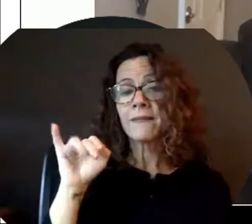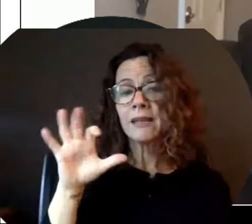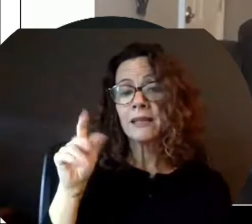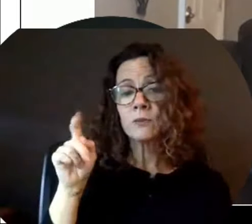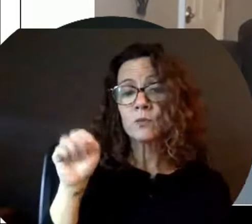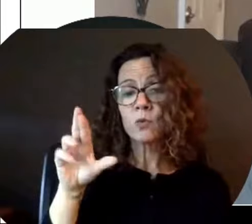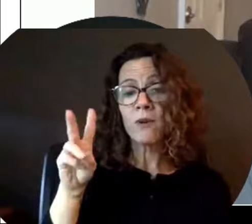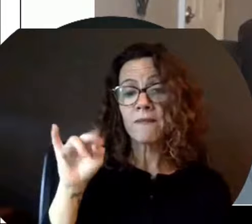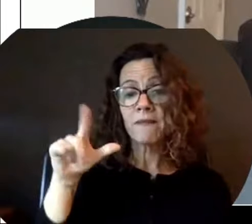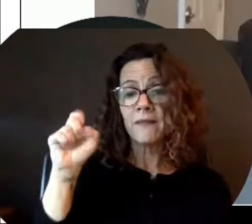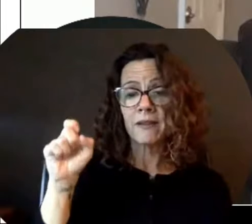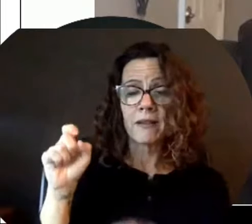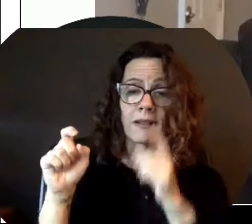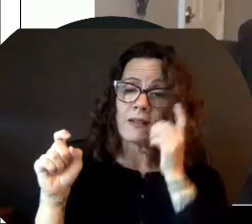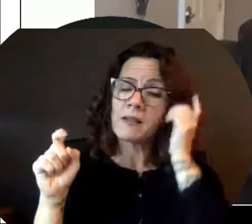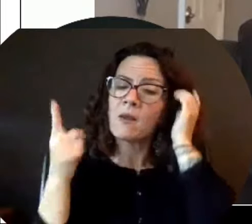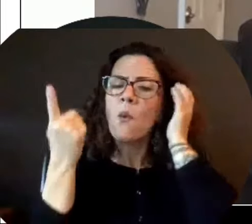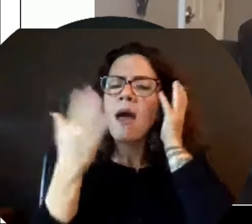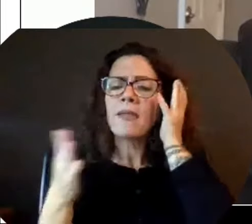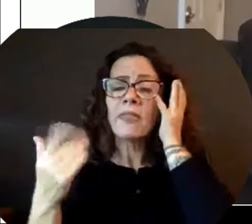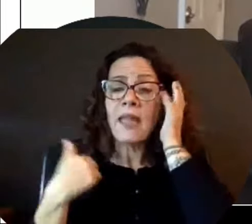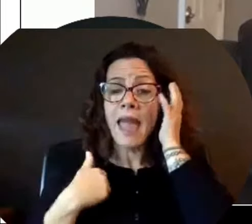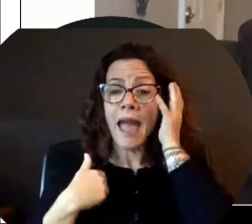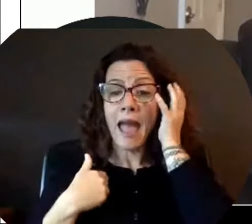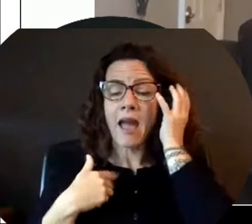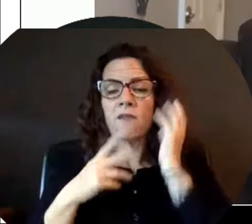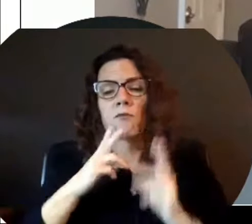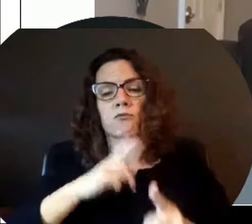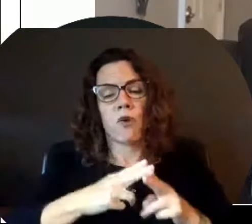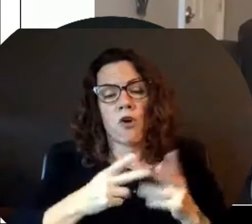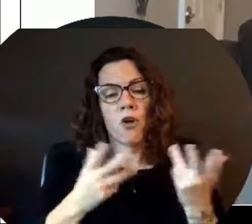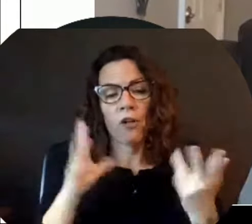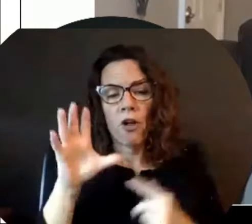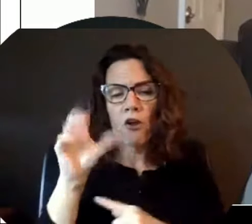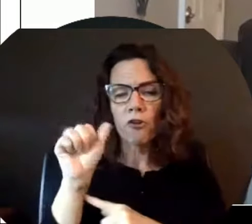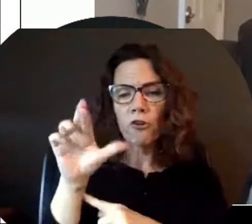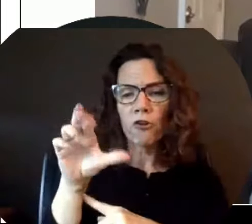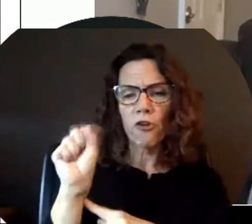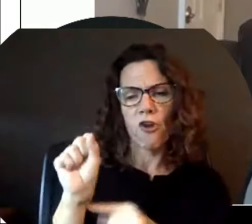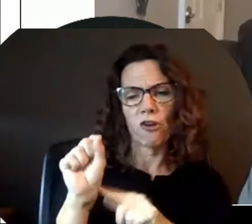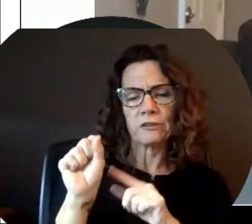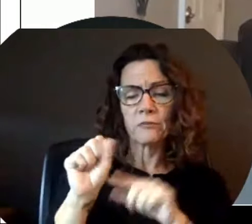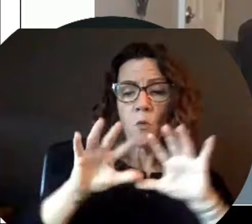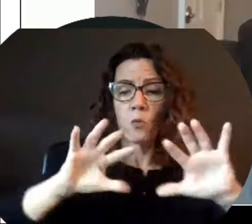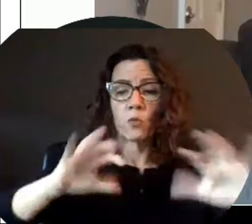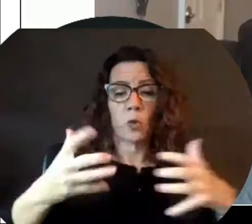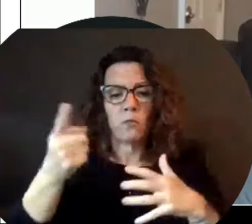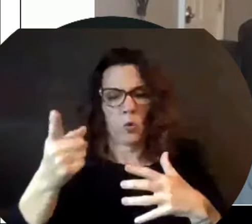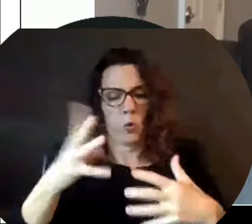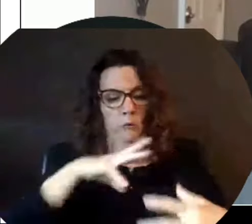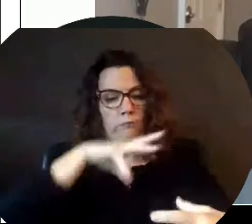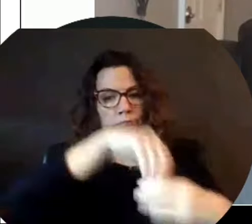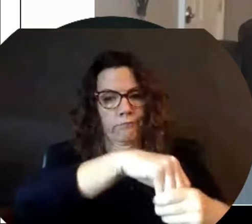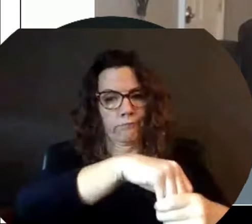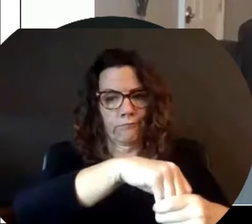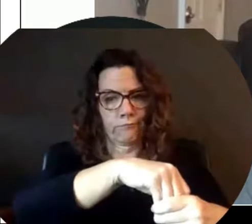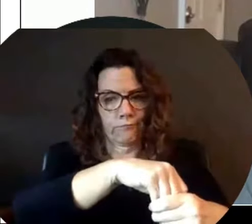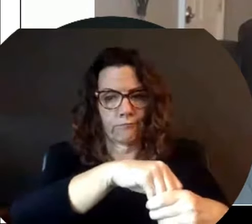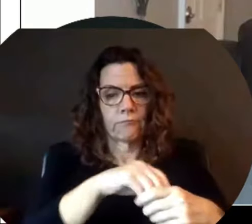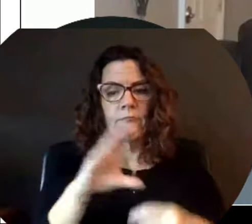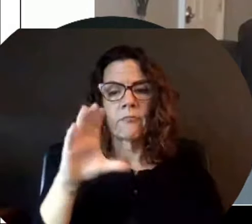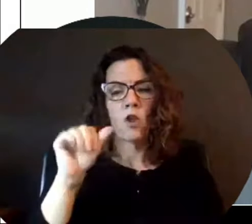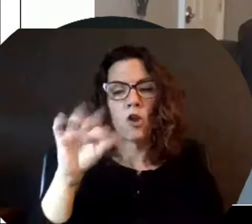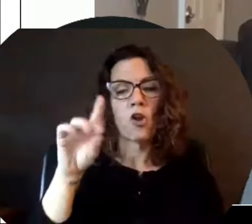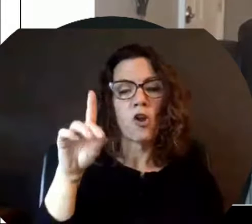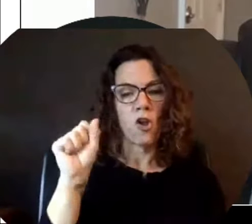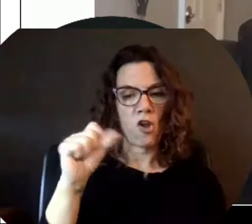and care items, which was like basic mutual aid to start off with, just because you were black. No, nothing in return. I know there's all these stories and stuff